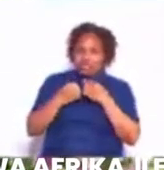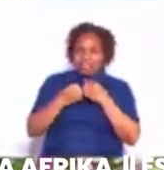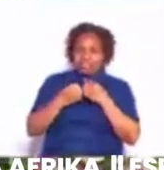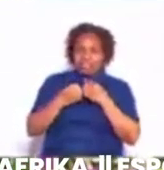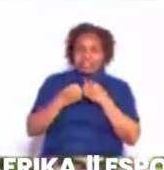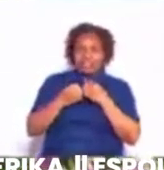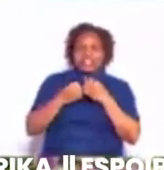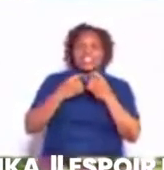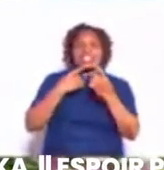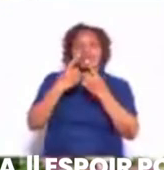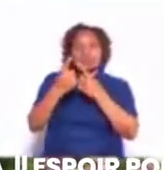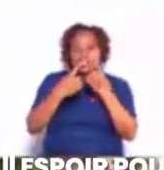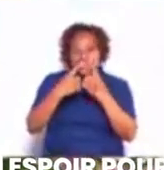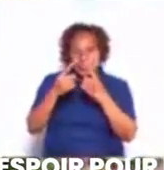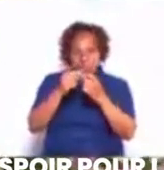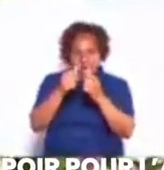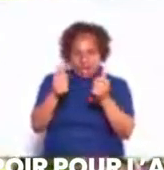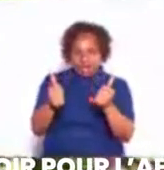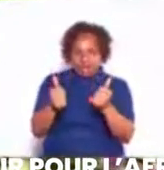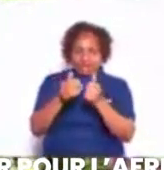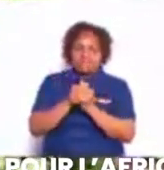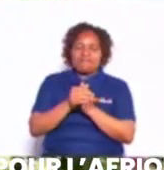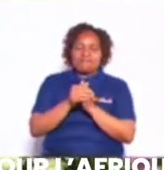she could speak.